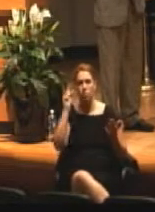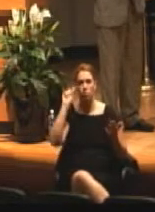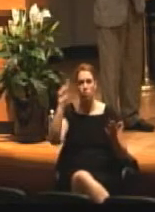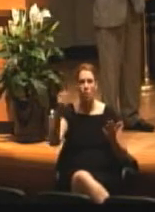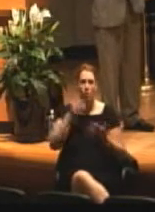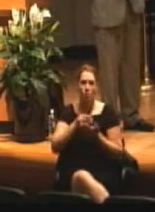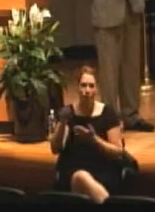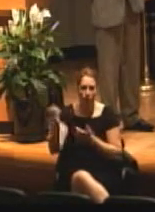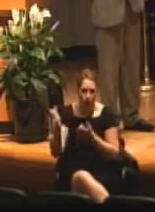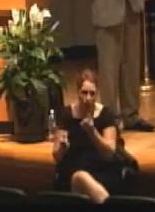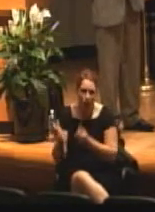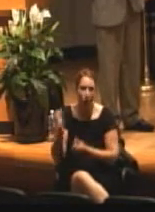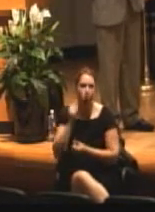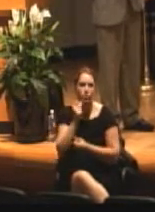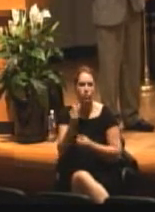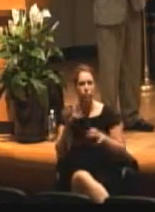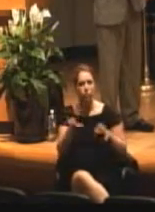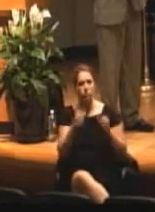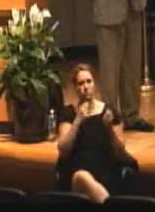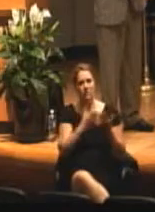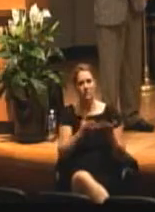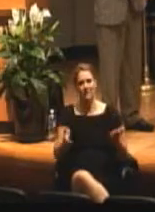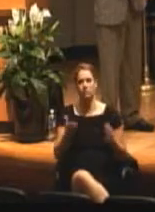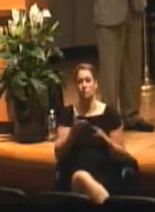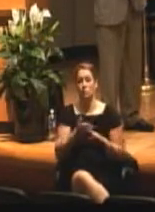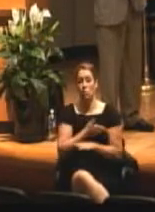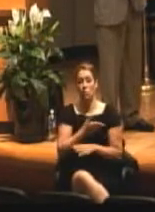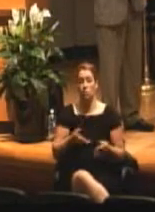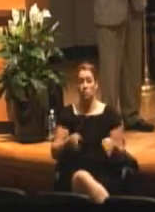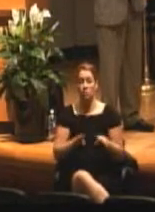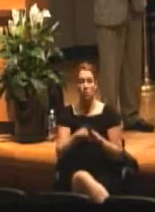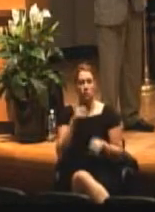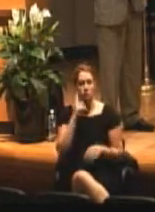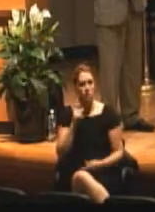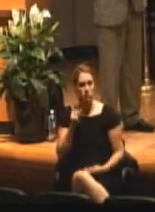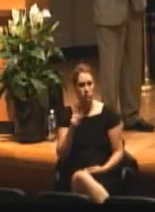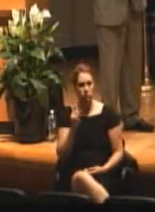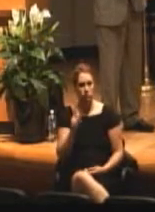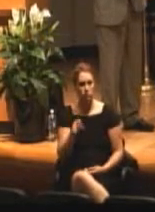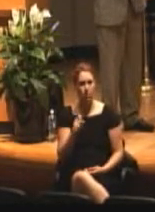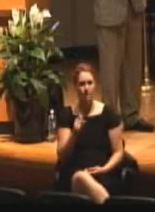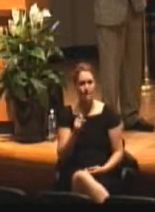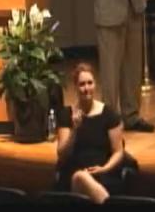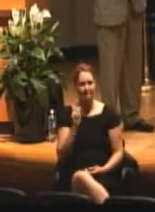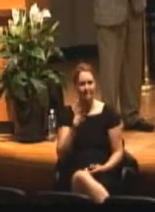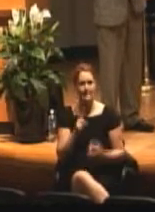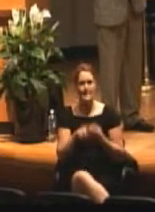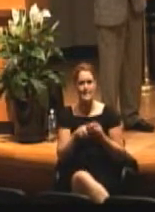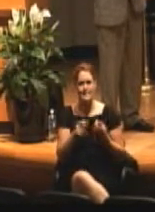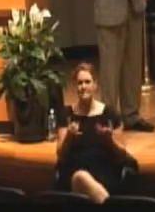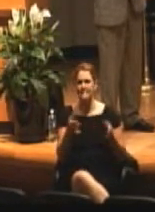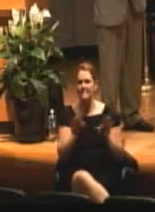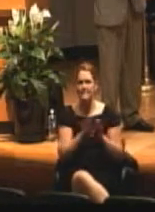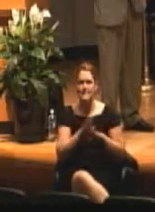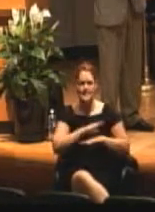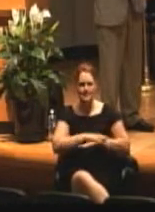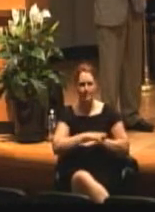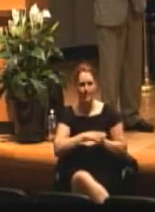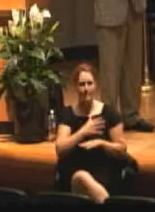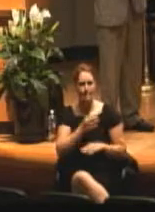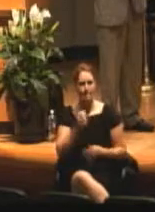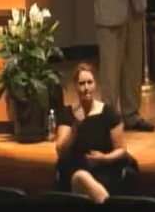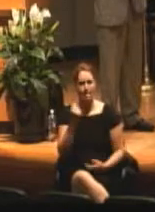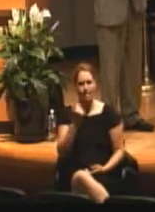things before you actually close, because you could get, go to the closing table, as you well know, and